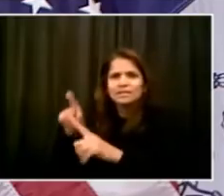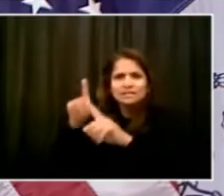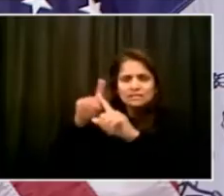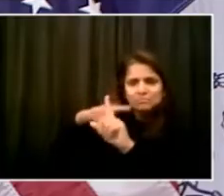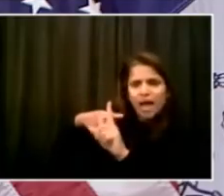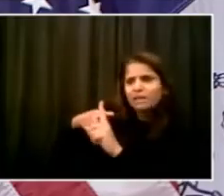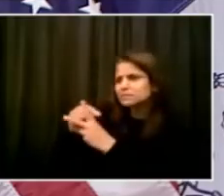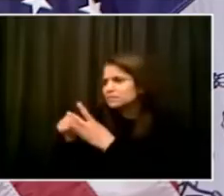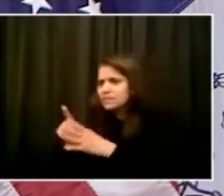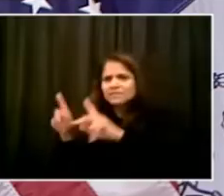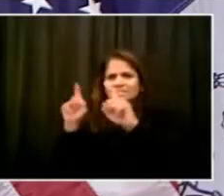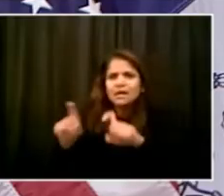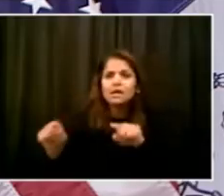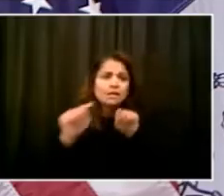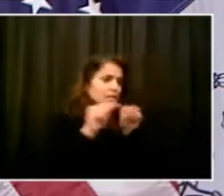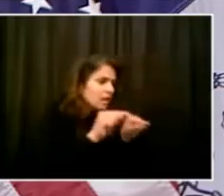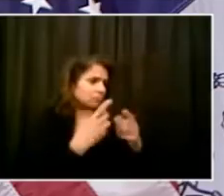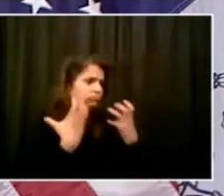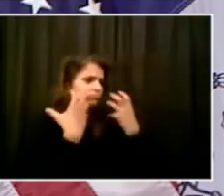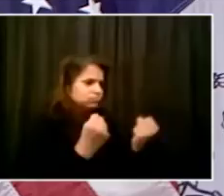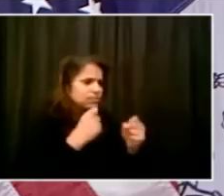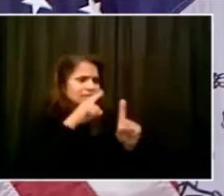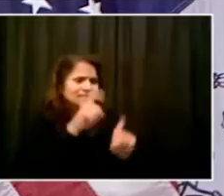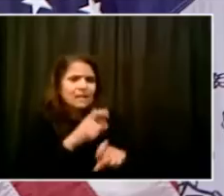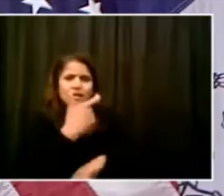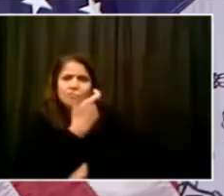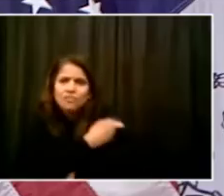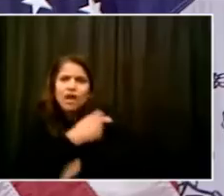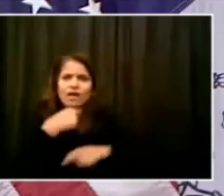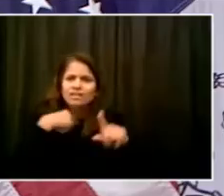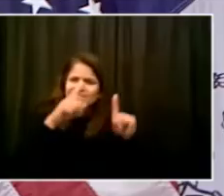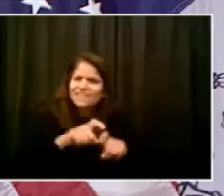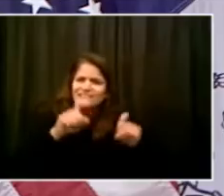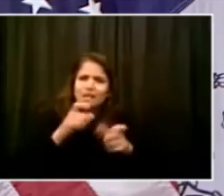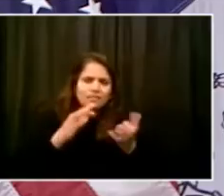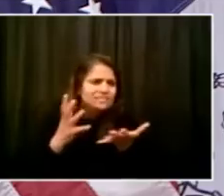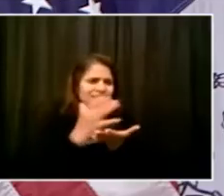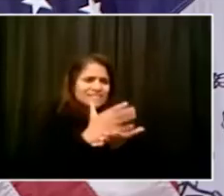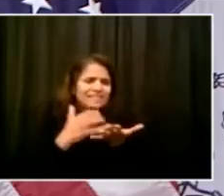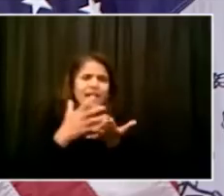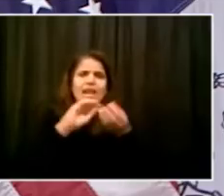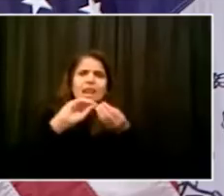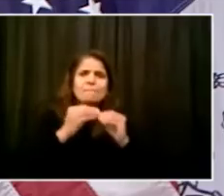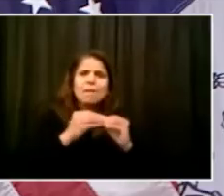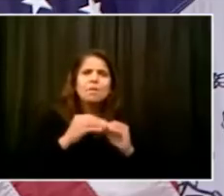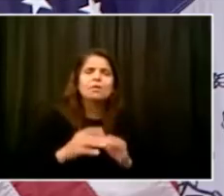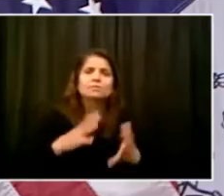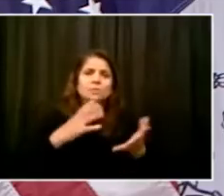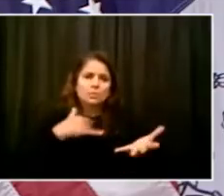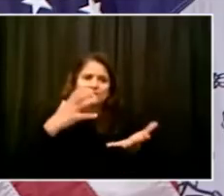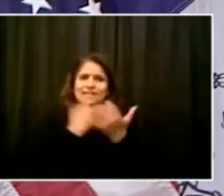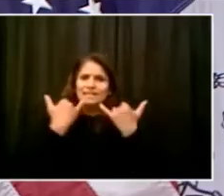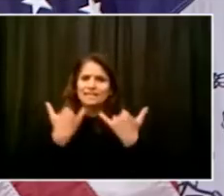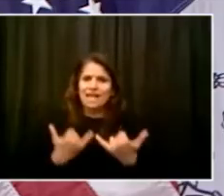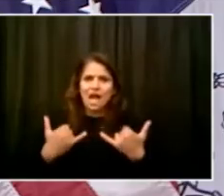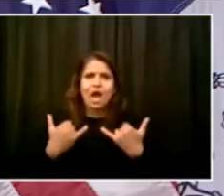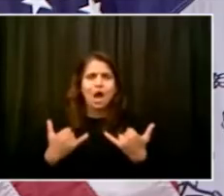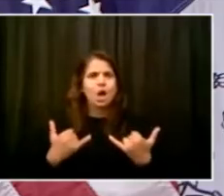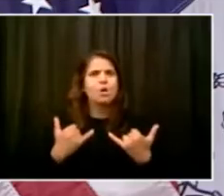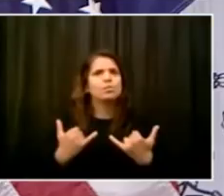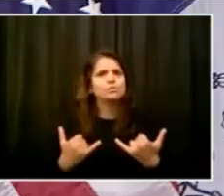bring anything back. And so we are planning on the goal of bringing back school